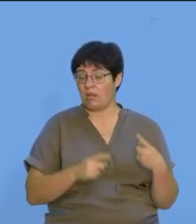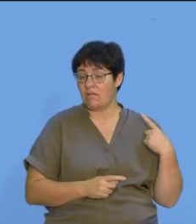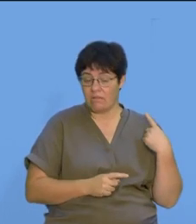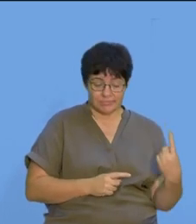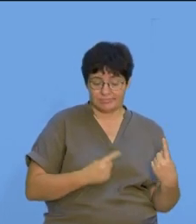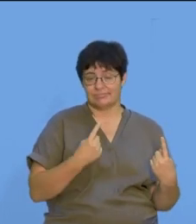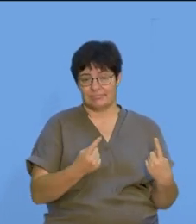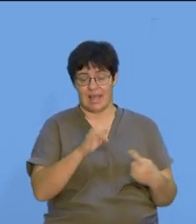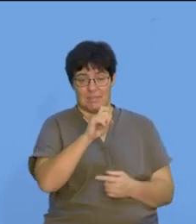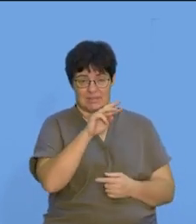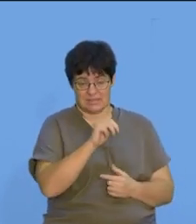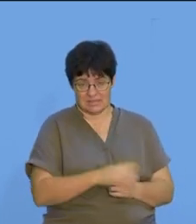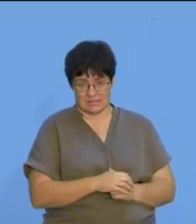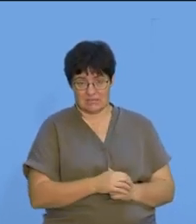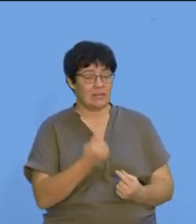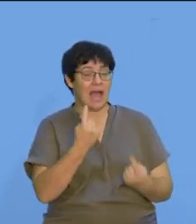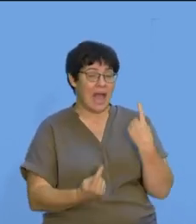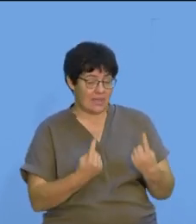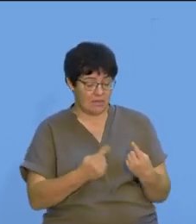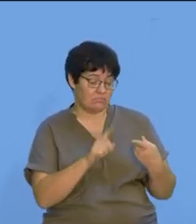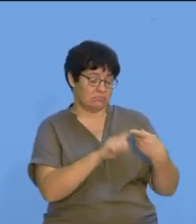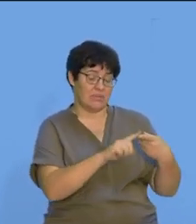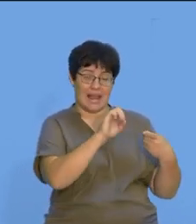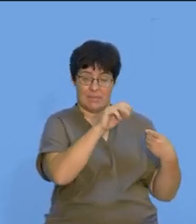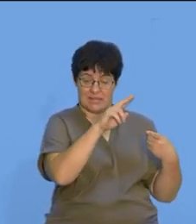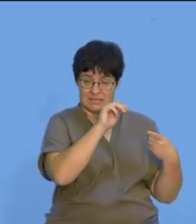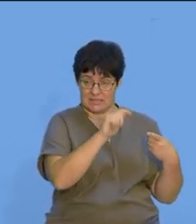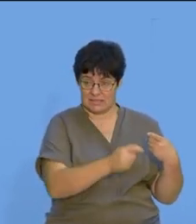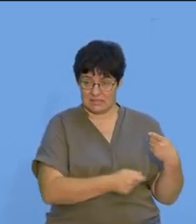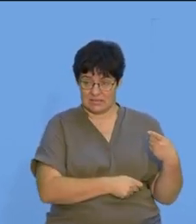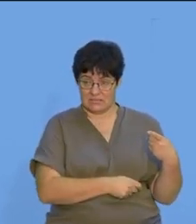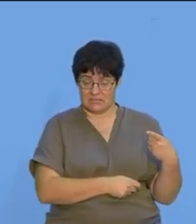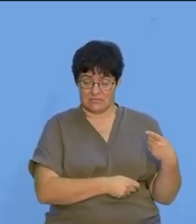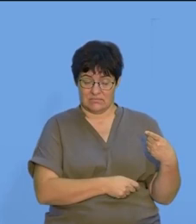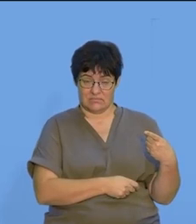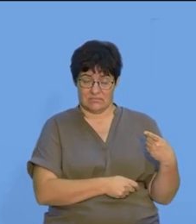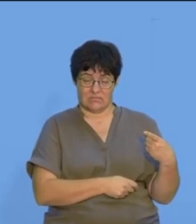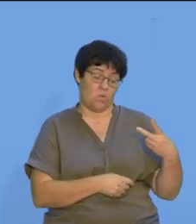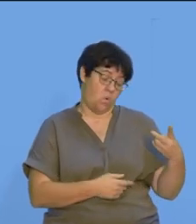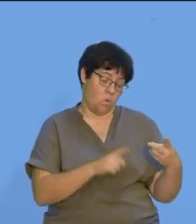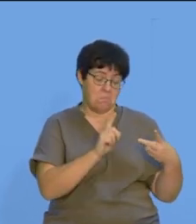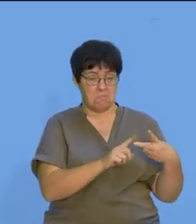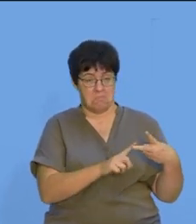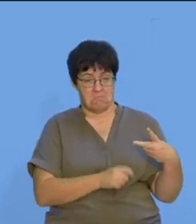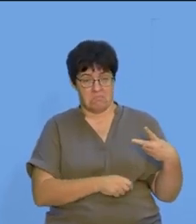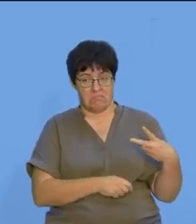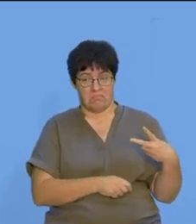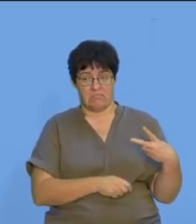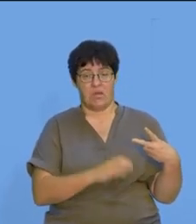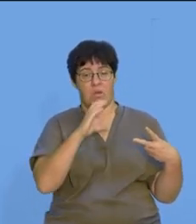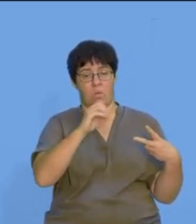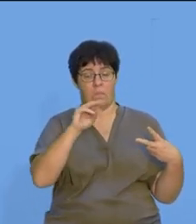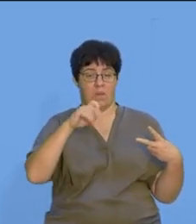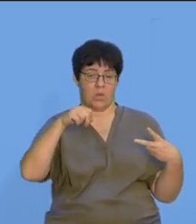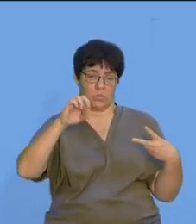or a compound. So a molecule could either be an element, okay, or it could be